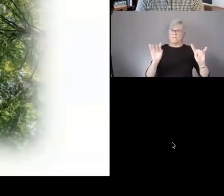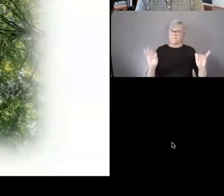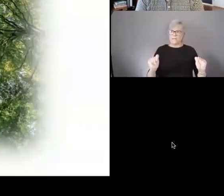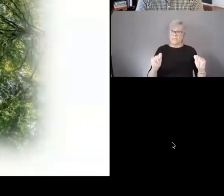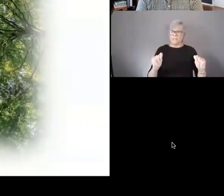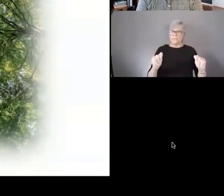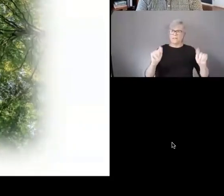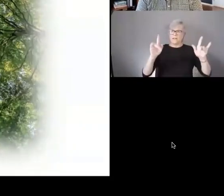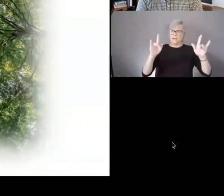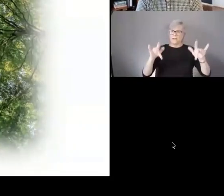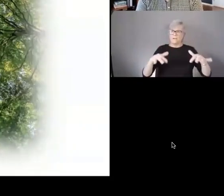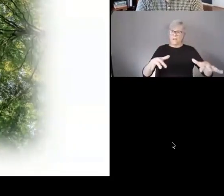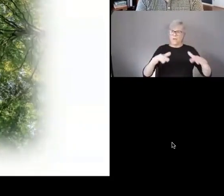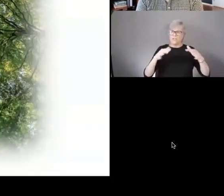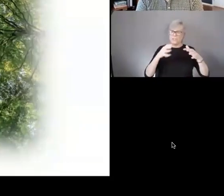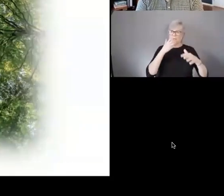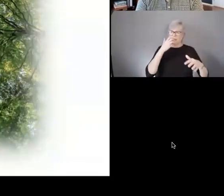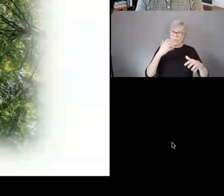pressure, vibration, heat.